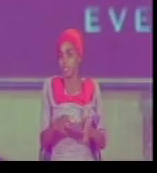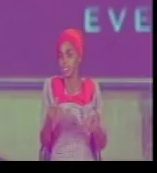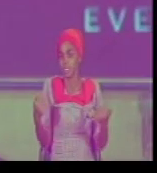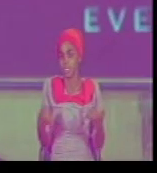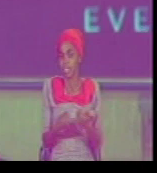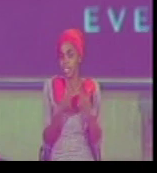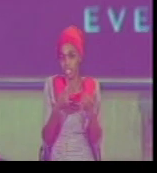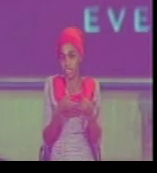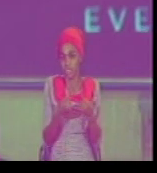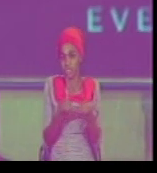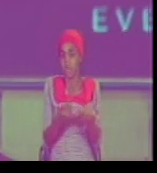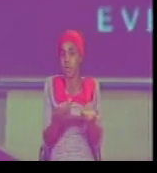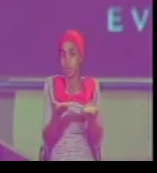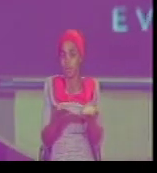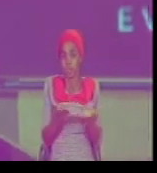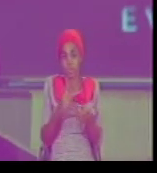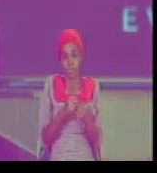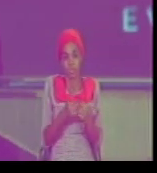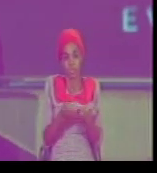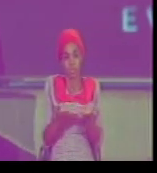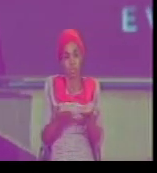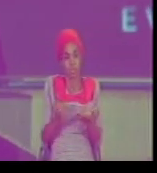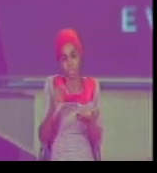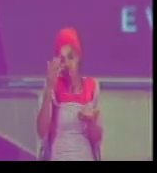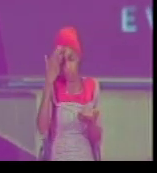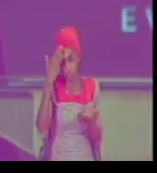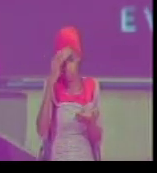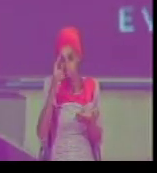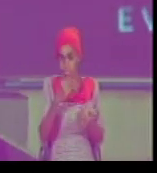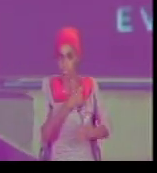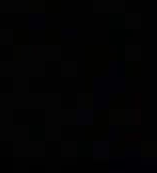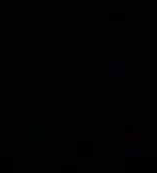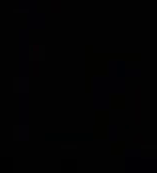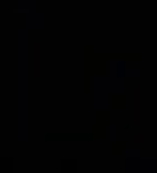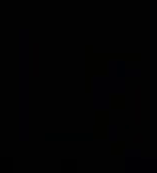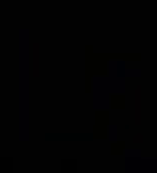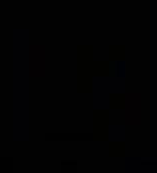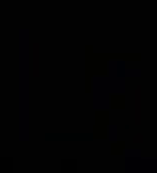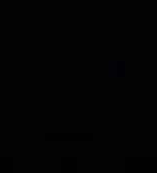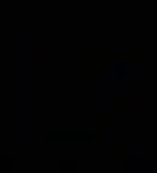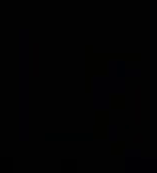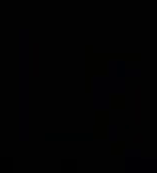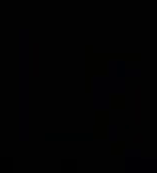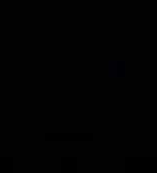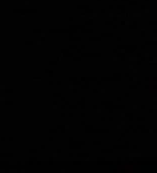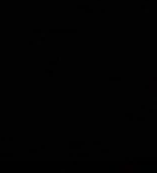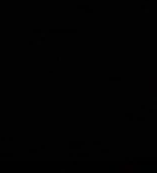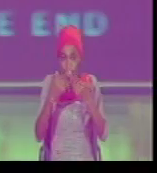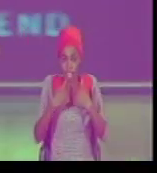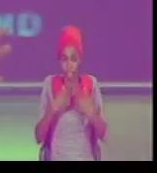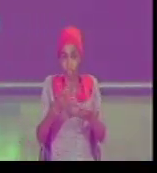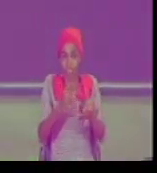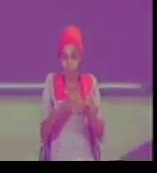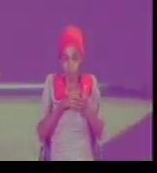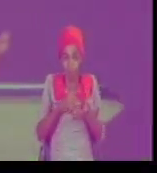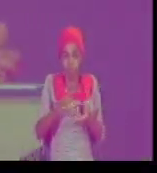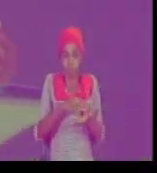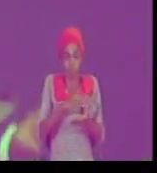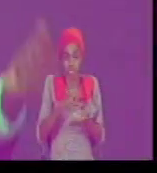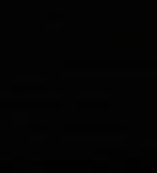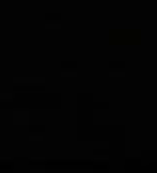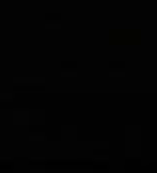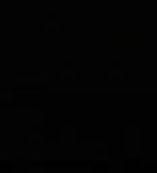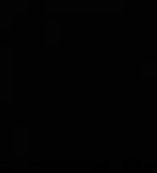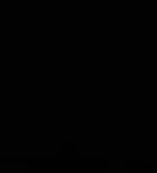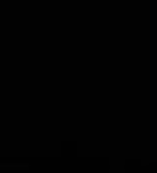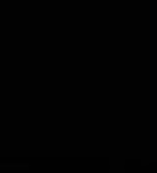the kind of music. The military does not play the nightclub music. They play music that will